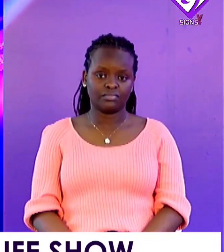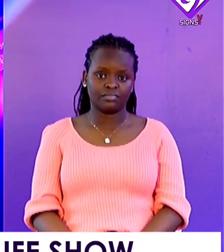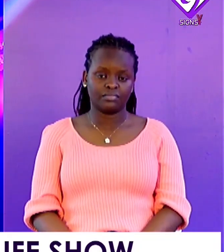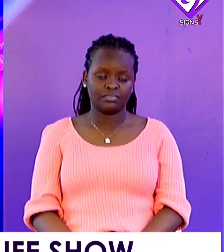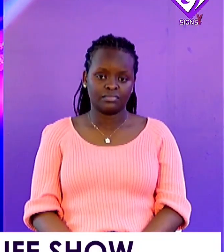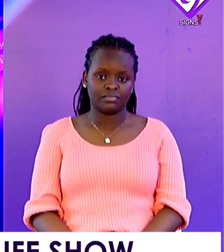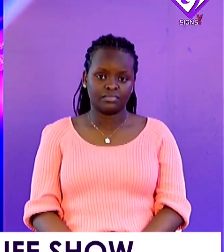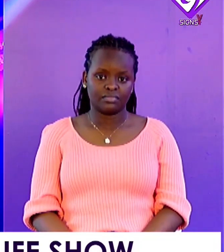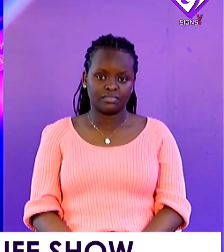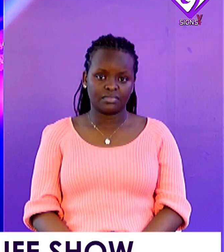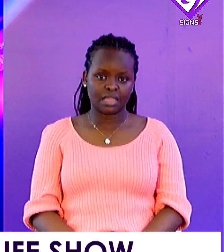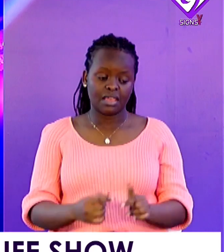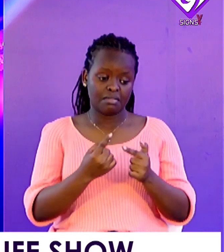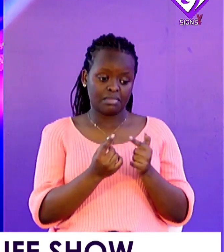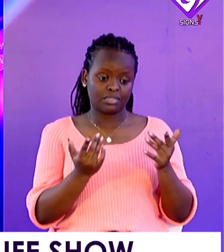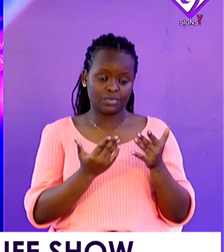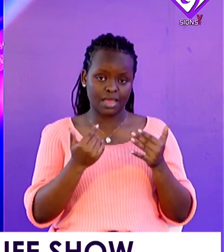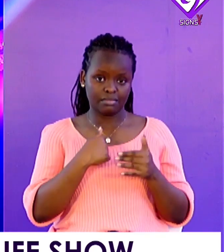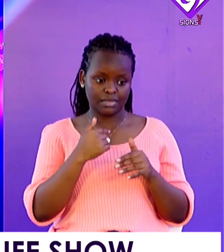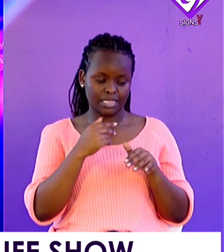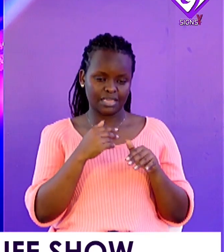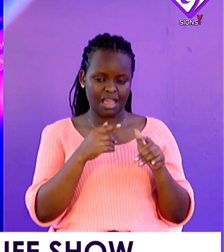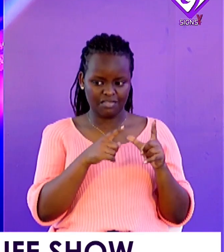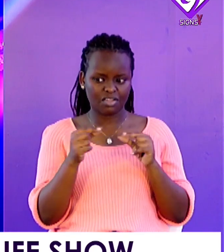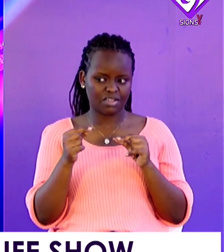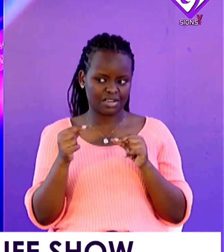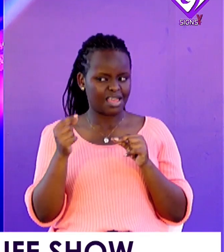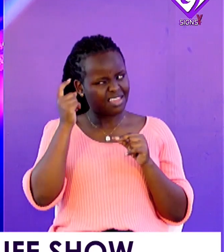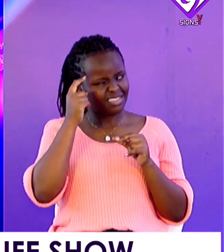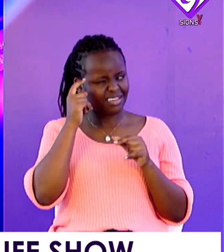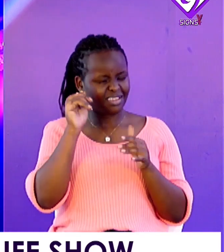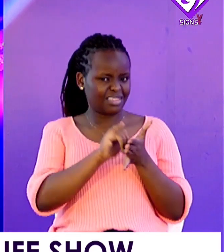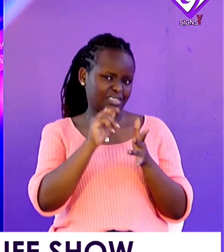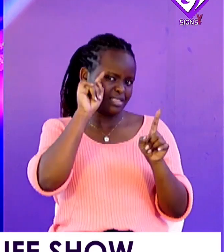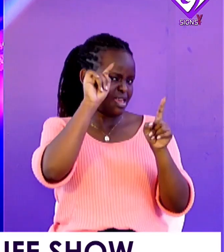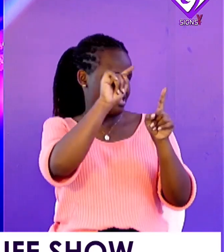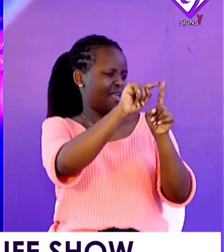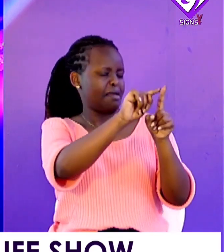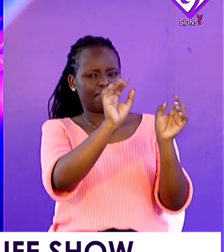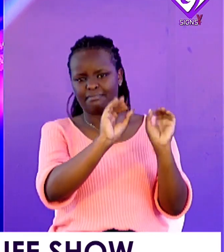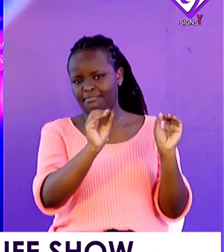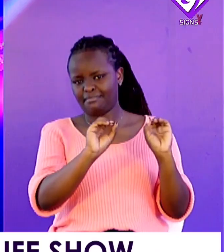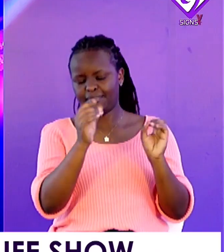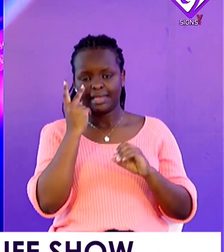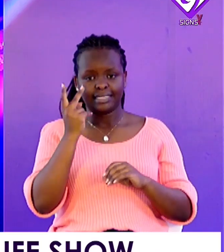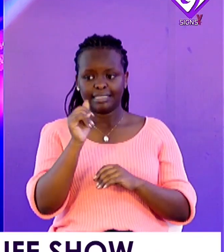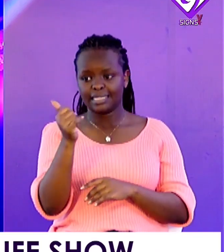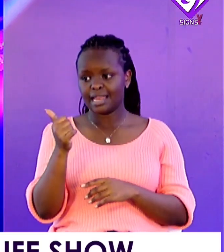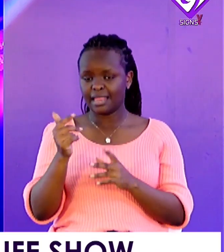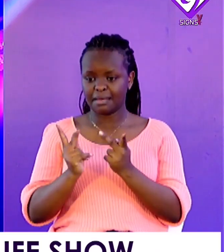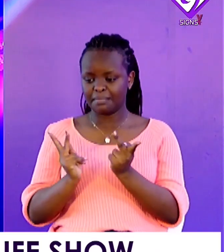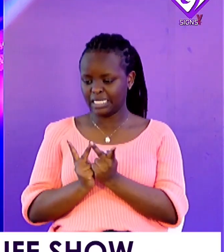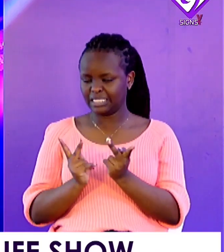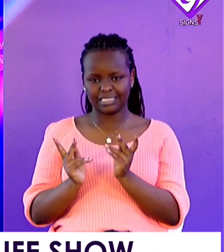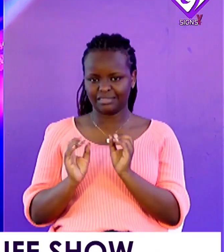from where I've attended, I don't think that would be the aim, and I've not seen it in the places I've